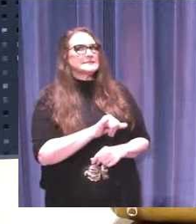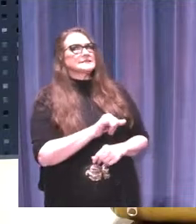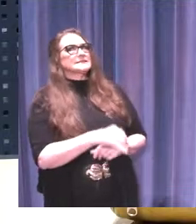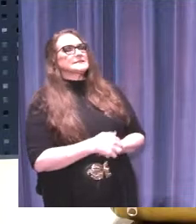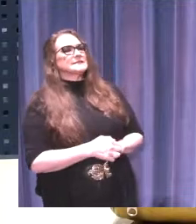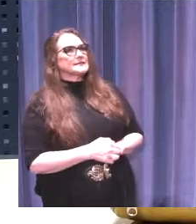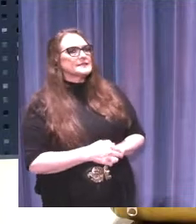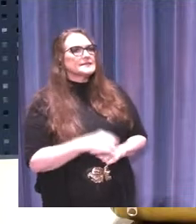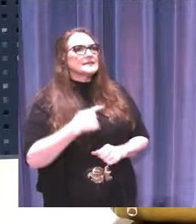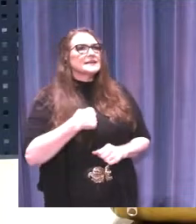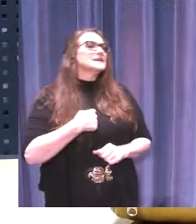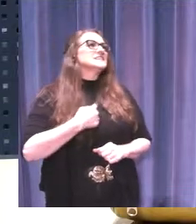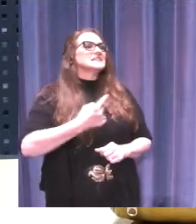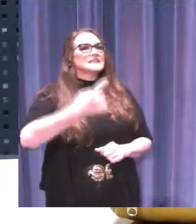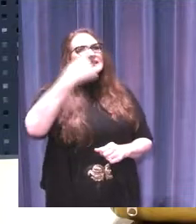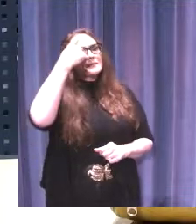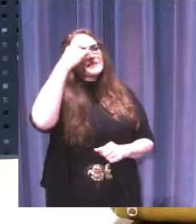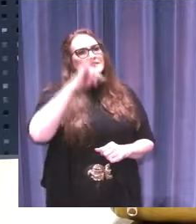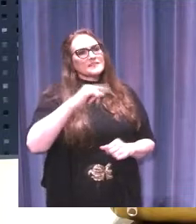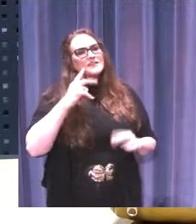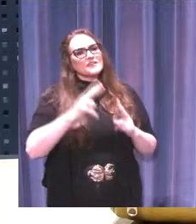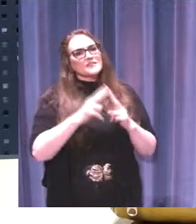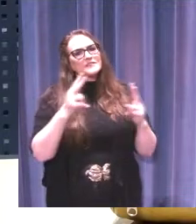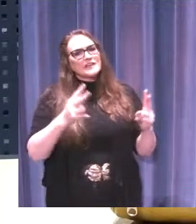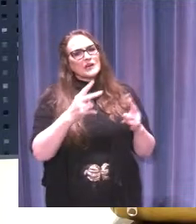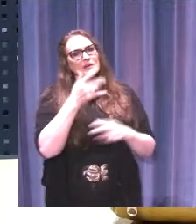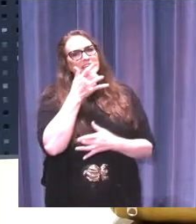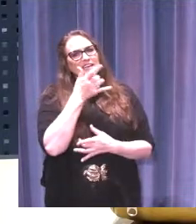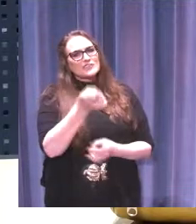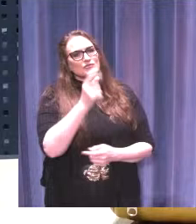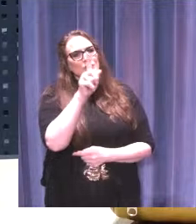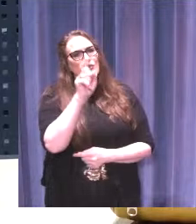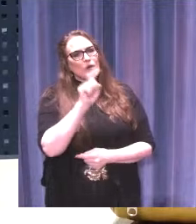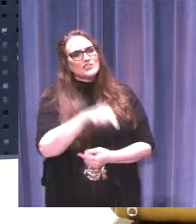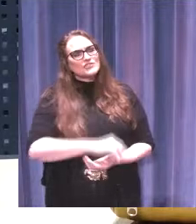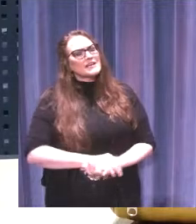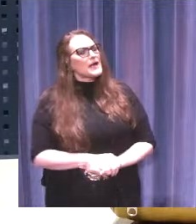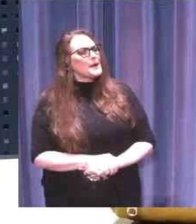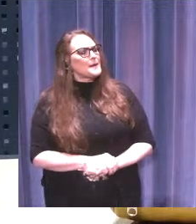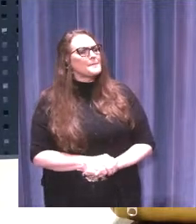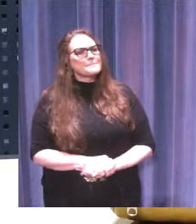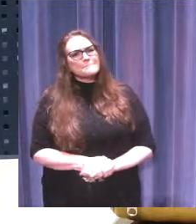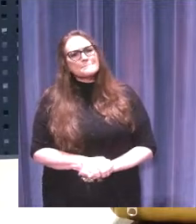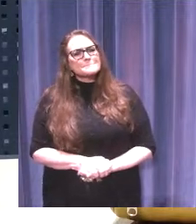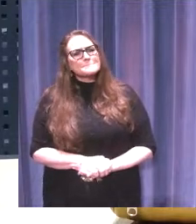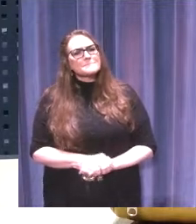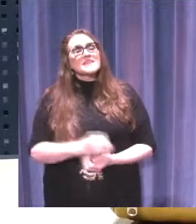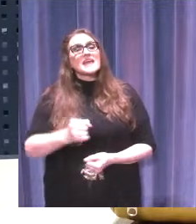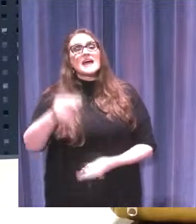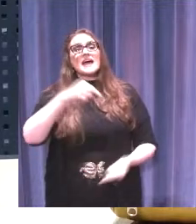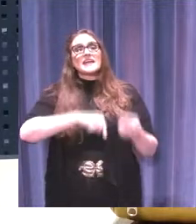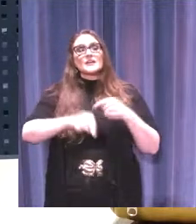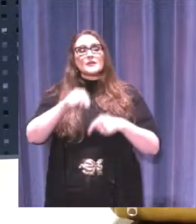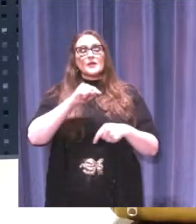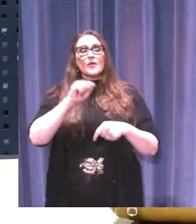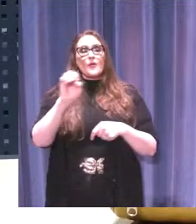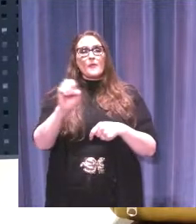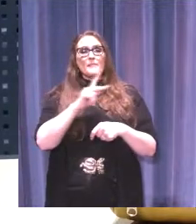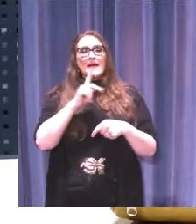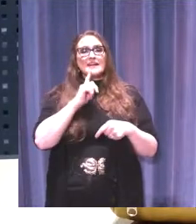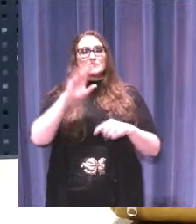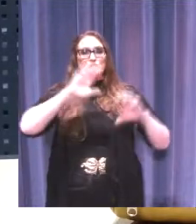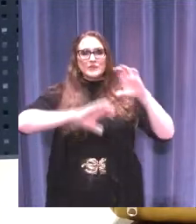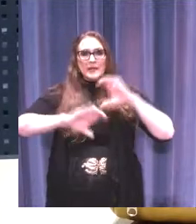Let me think. That is a very interesting question. I can go back to chemical engineering